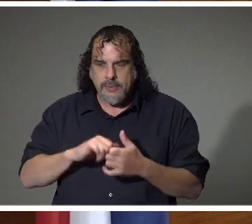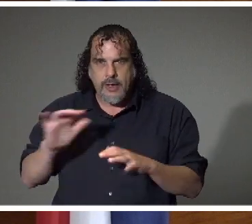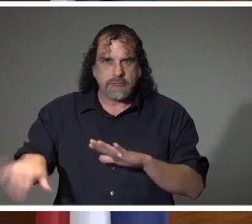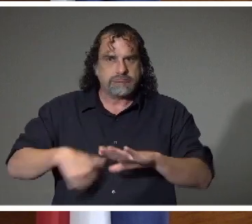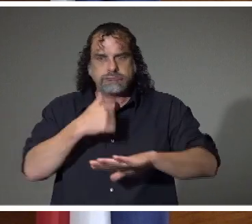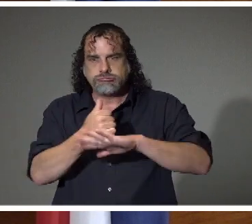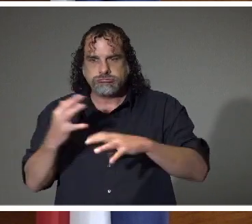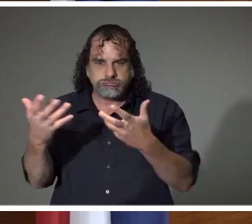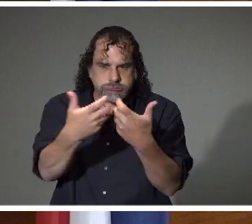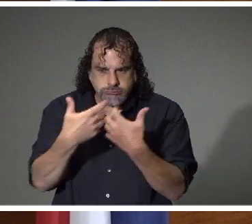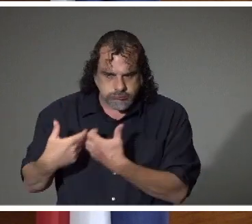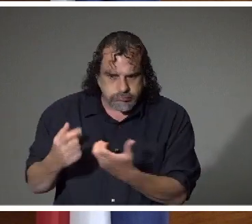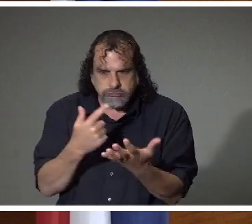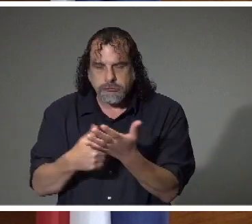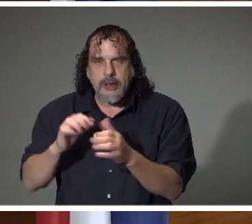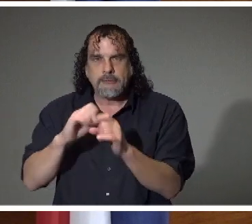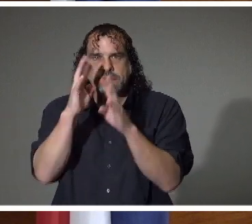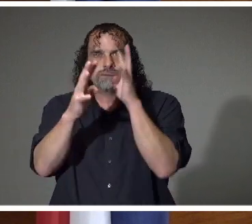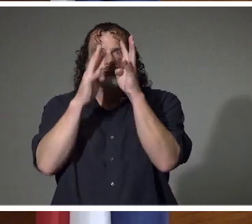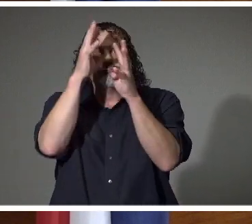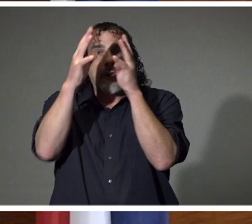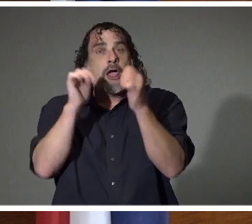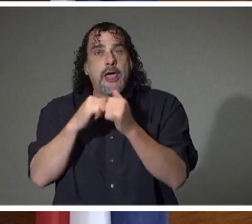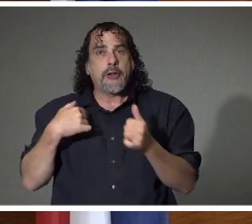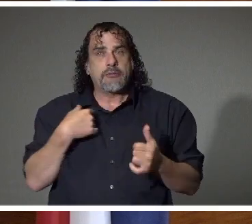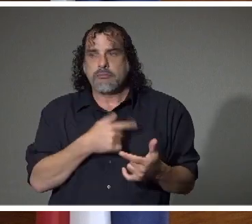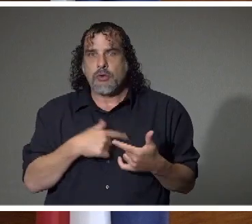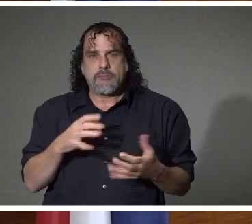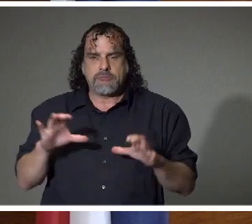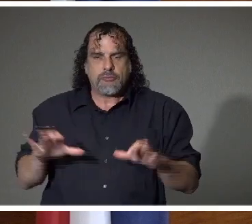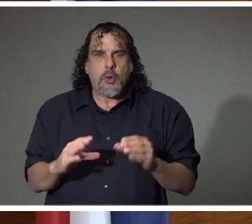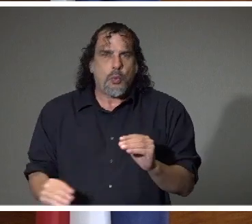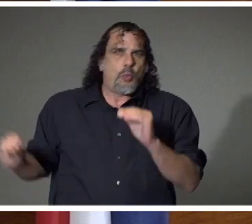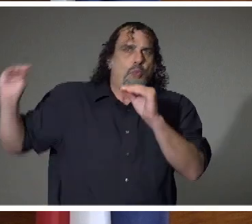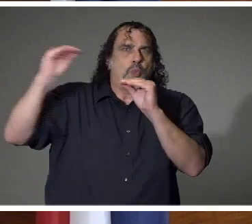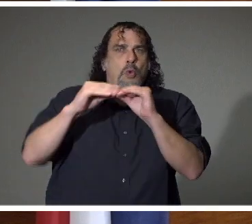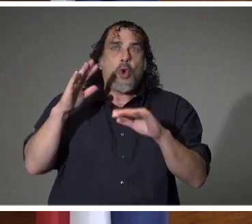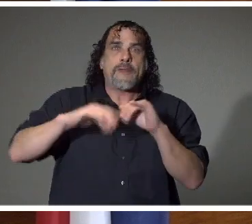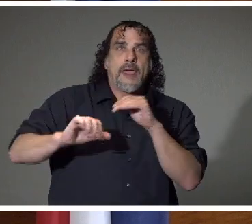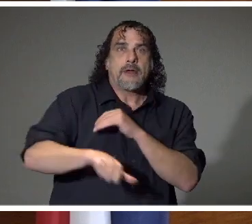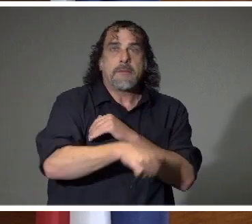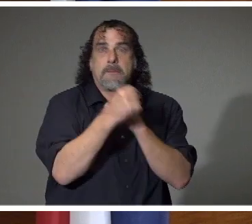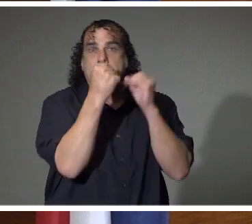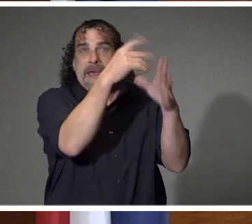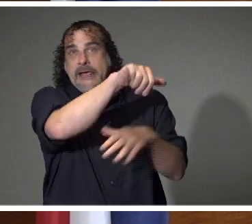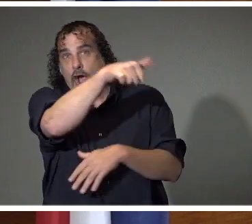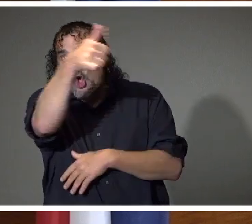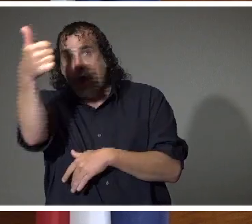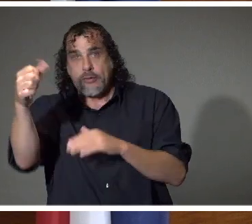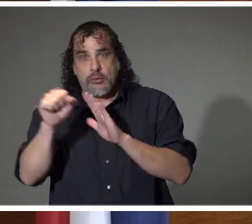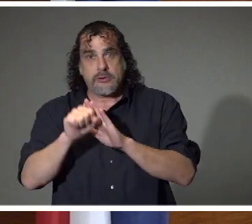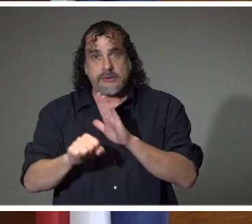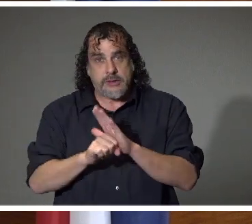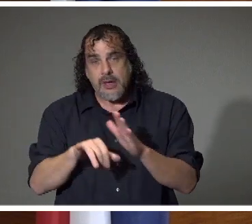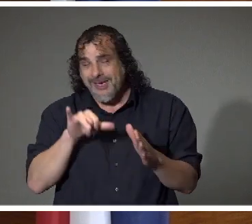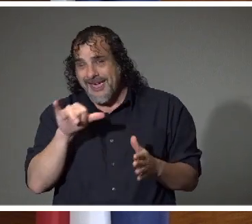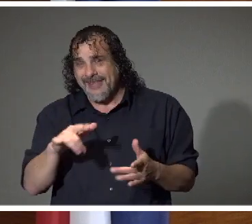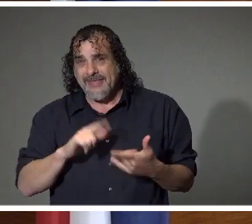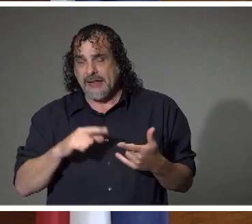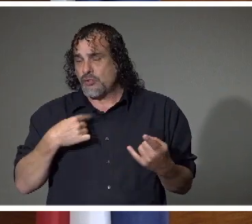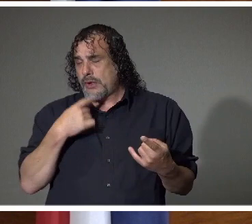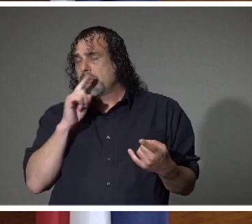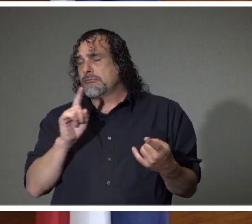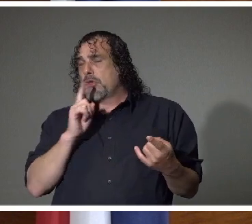And because of that, we have been able to do significantly more testing than many other states, and that is a real success